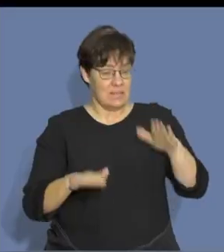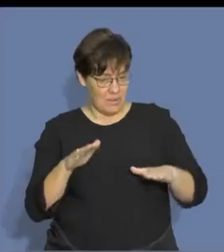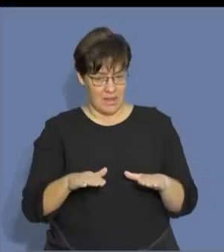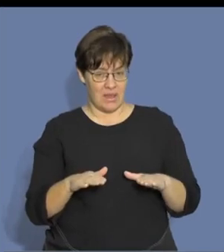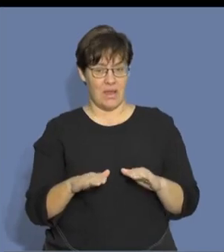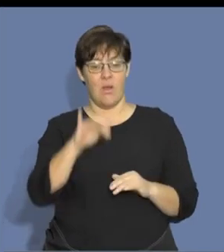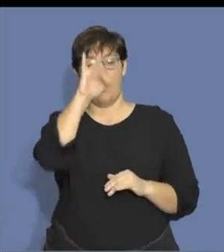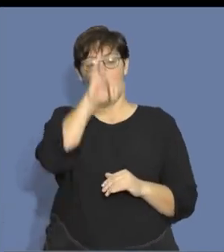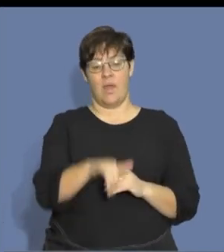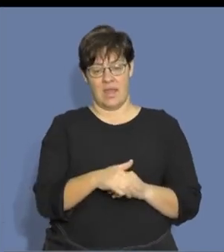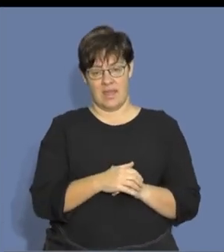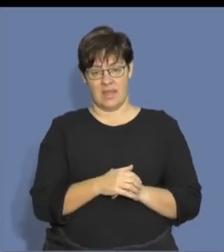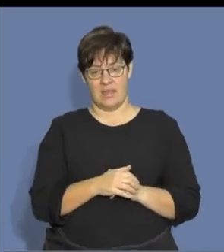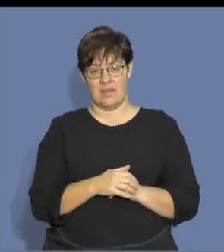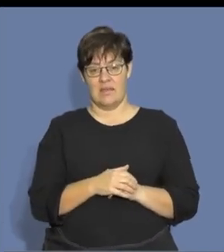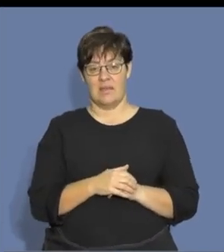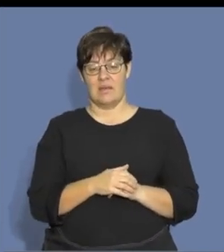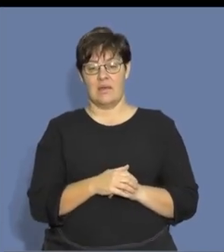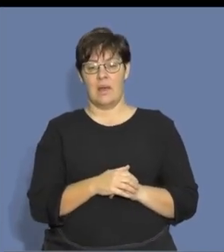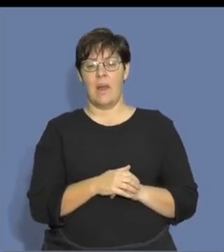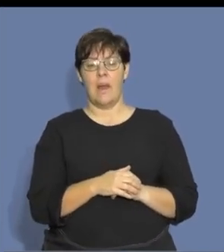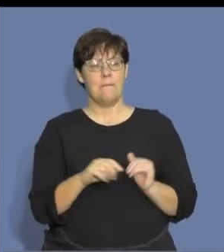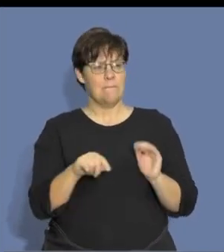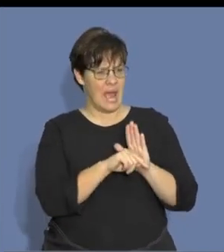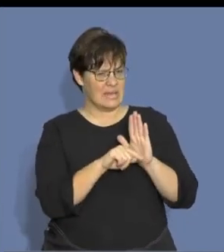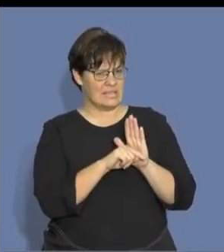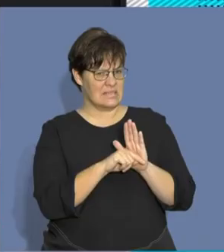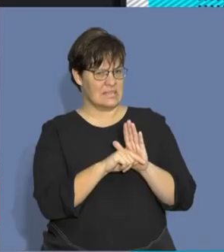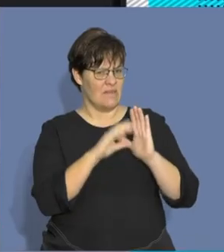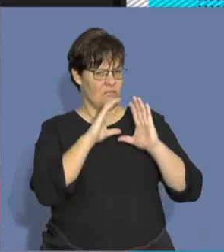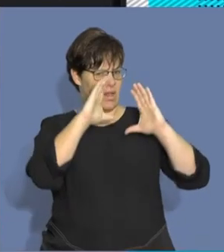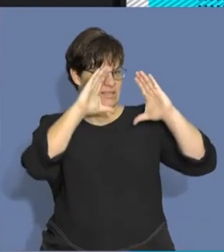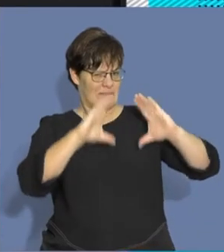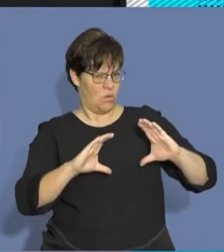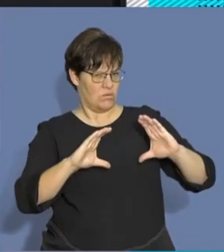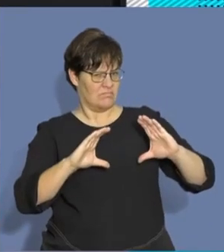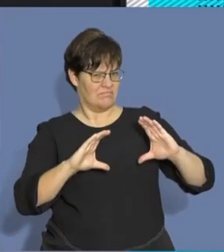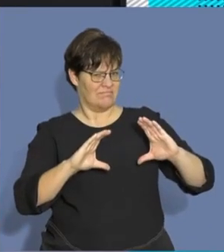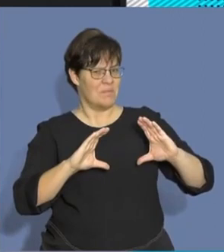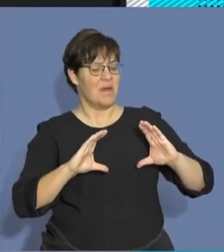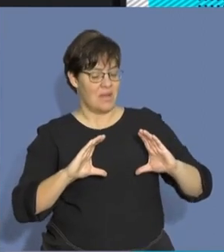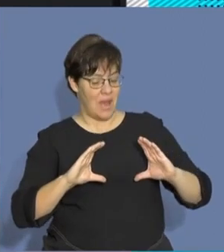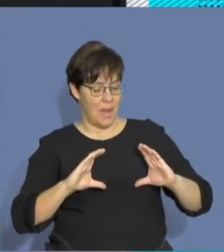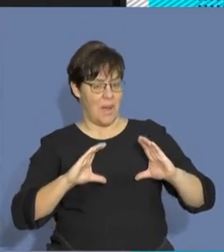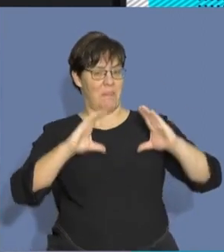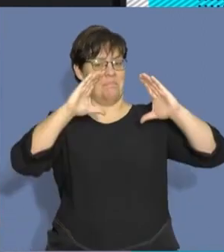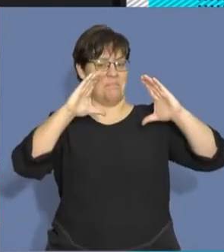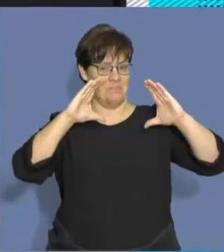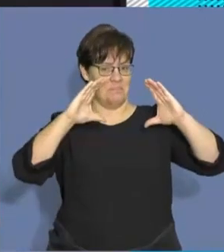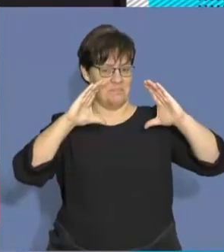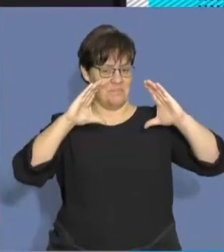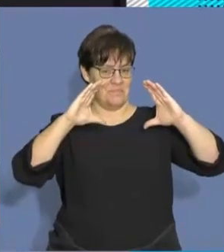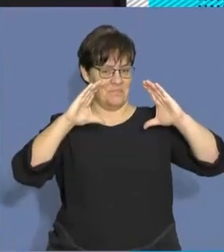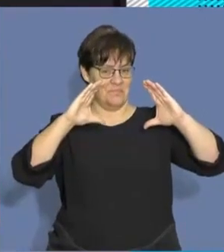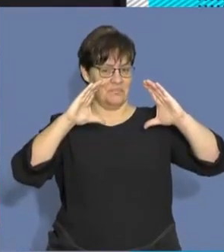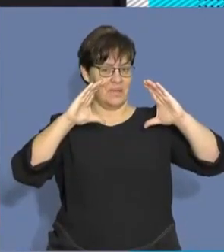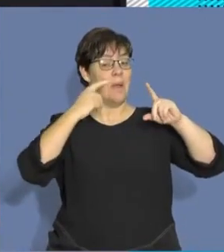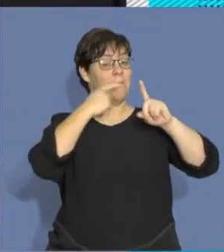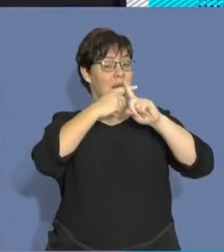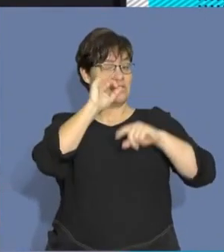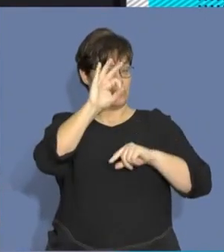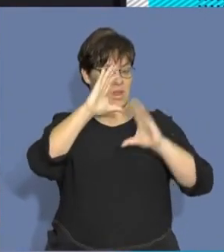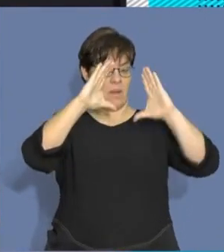value, a minus feels like it should move it down, but it doesn't. A -3 is going to move it up, and a